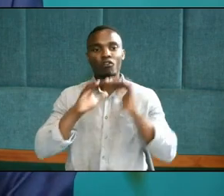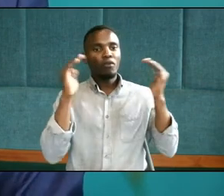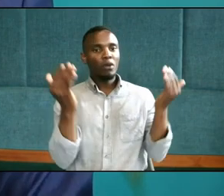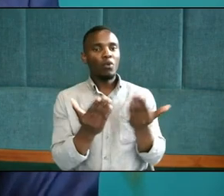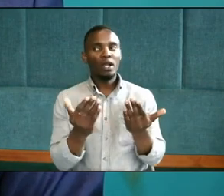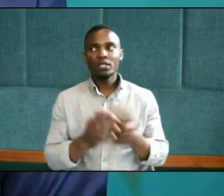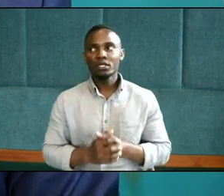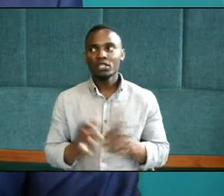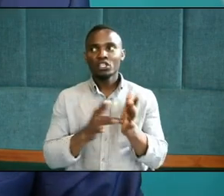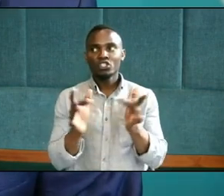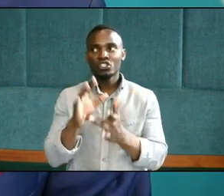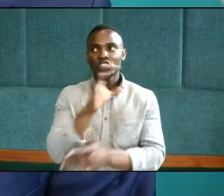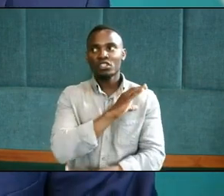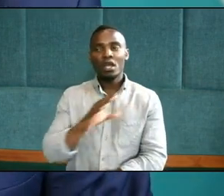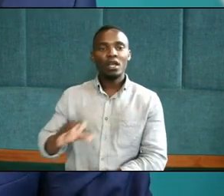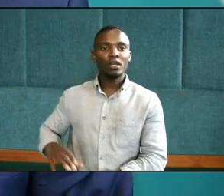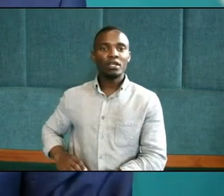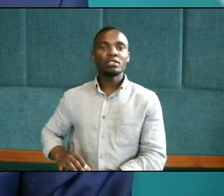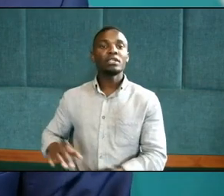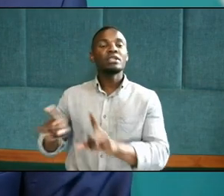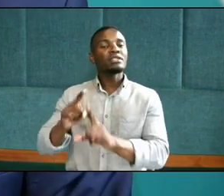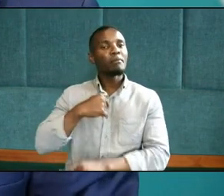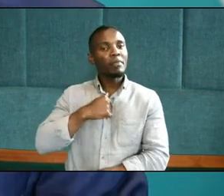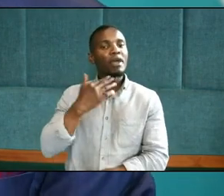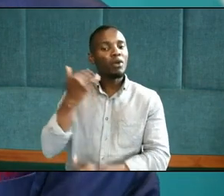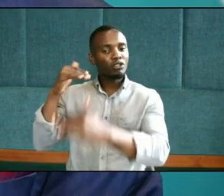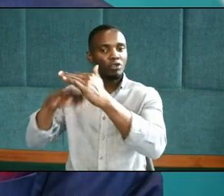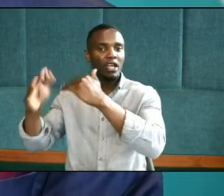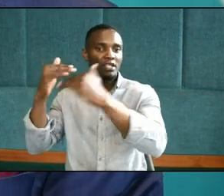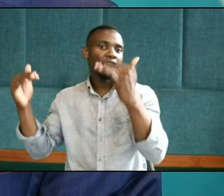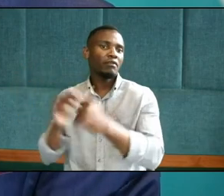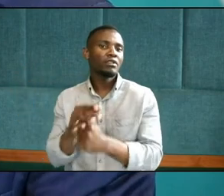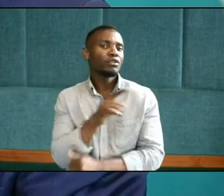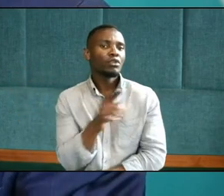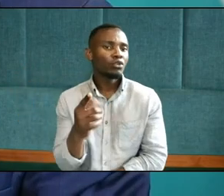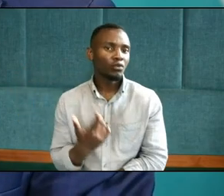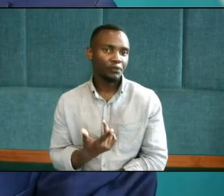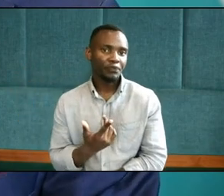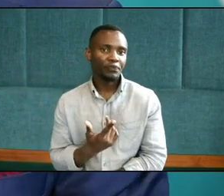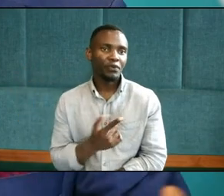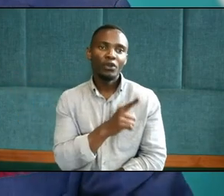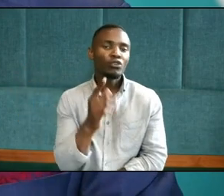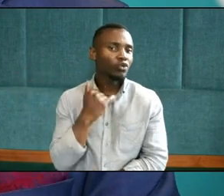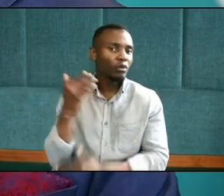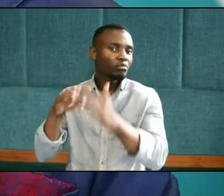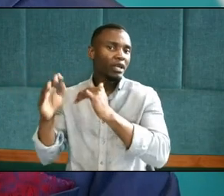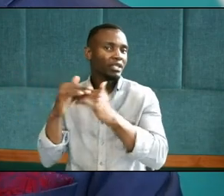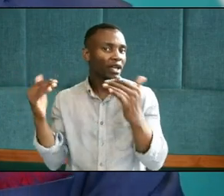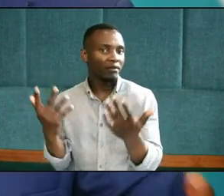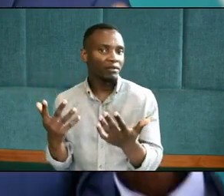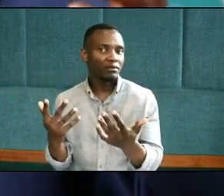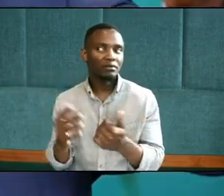the King of the universe. I want to be a subject in this kingdom. What about you? Do you want to be a subject in this